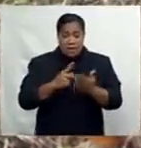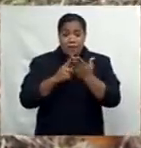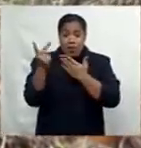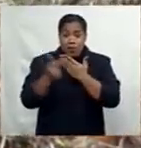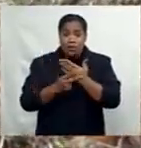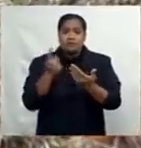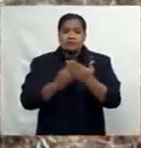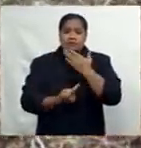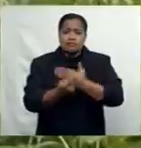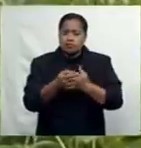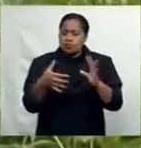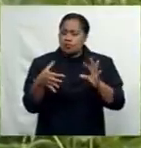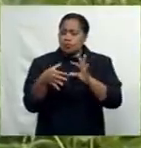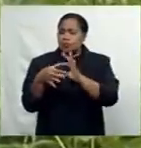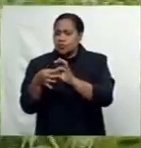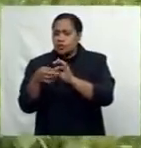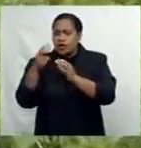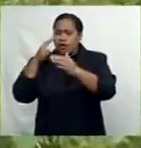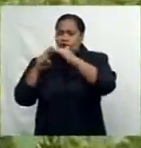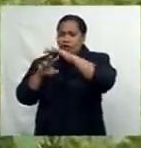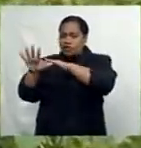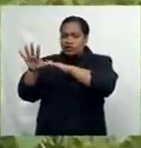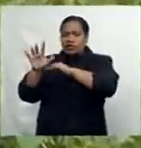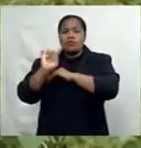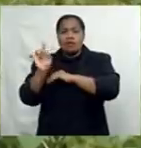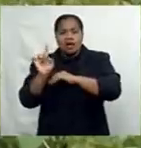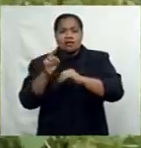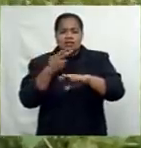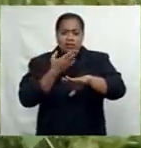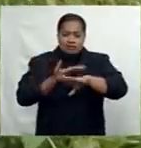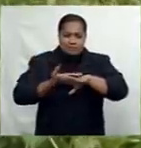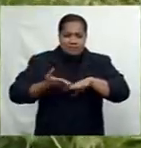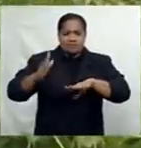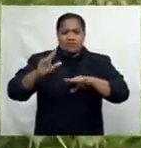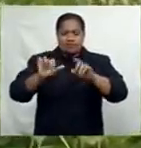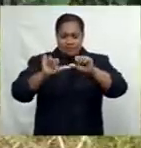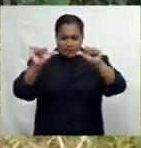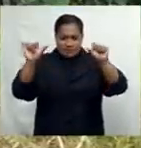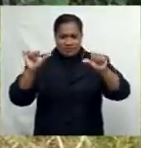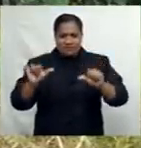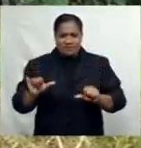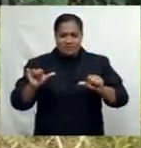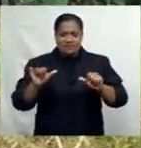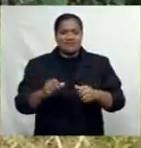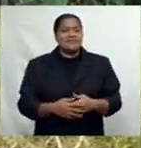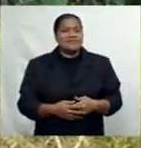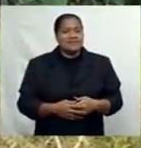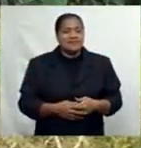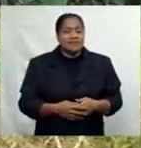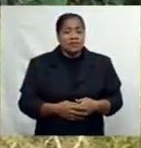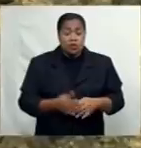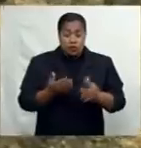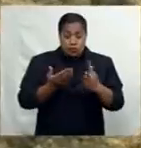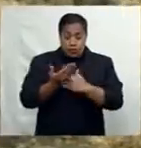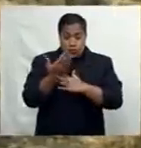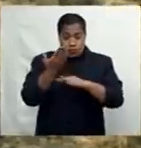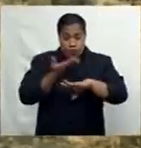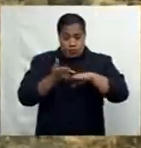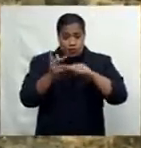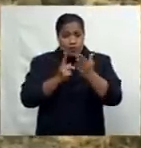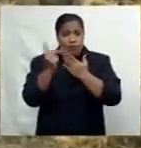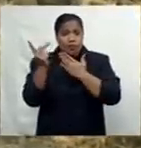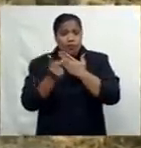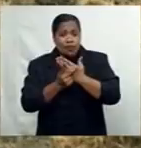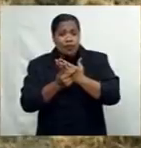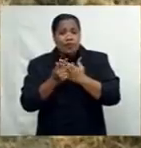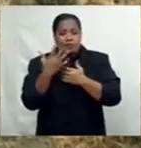linked to the vision of the new agriculture, Grow Beyond. Reddy says through these new programs, they are setting